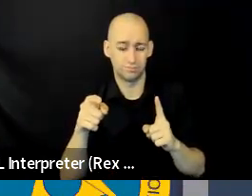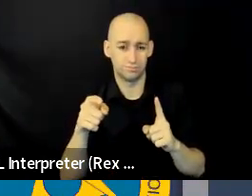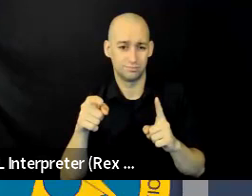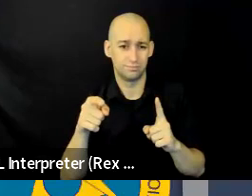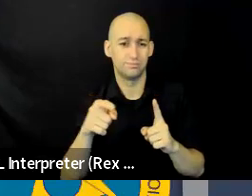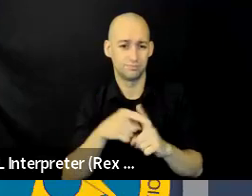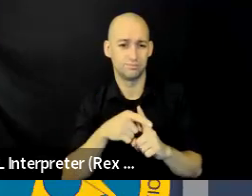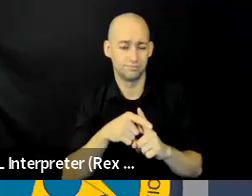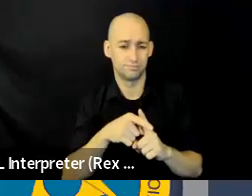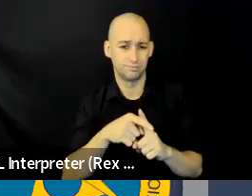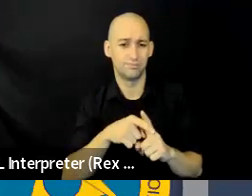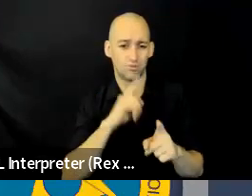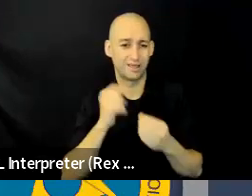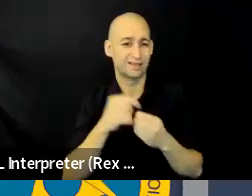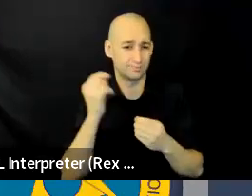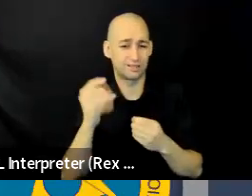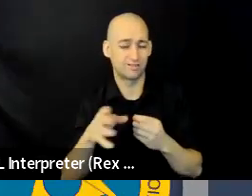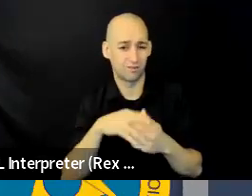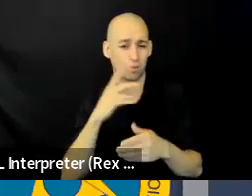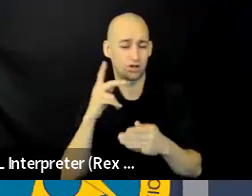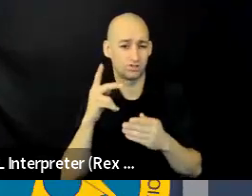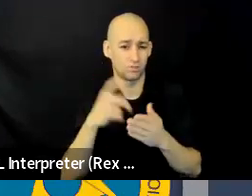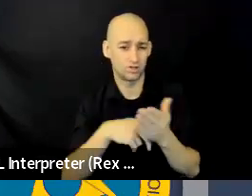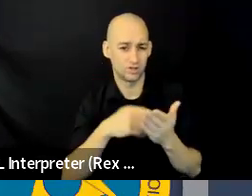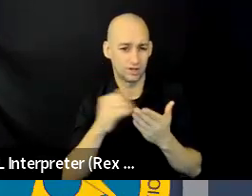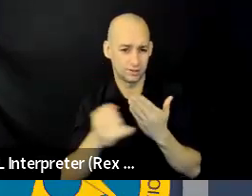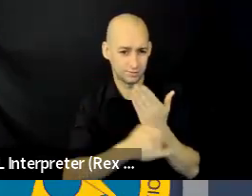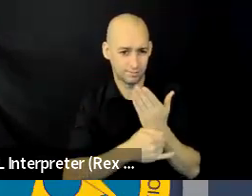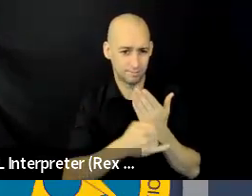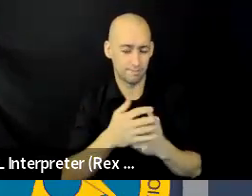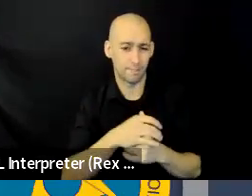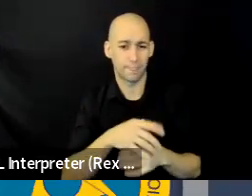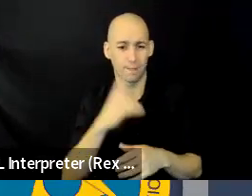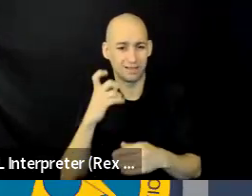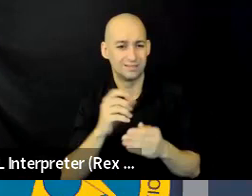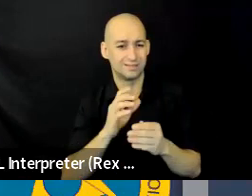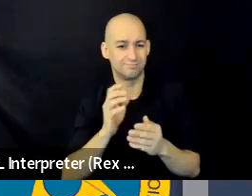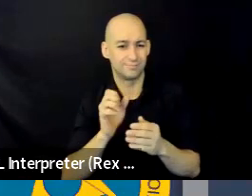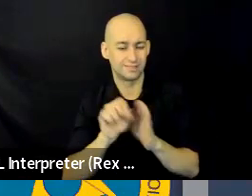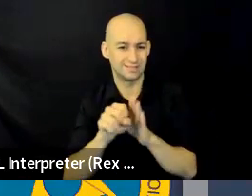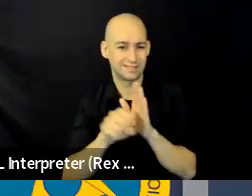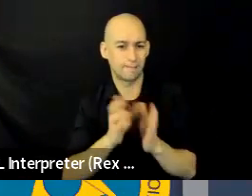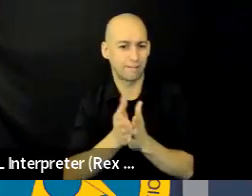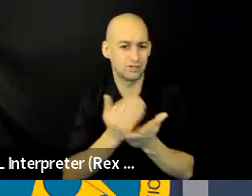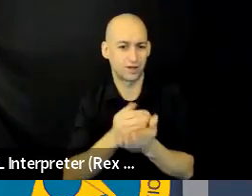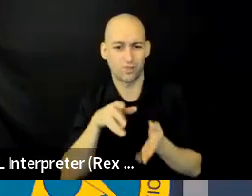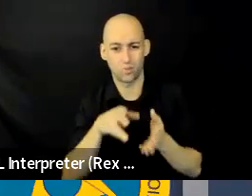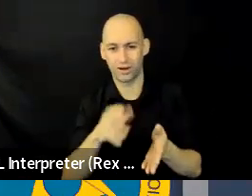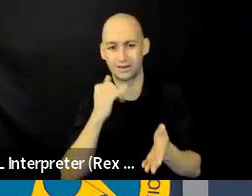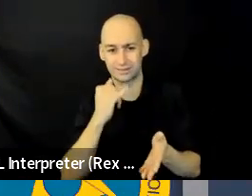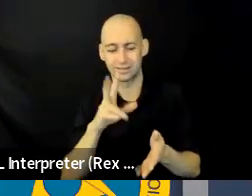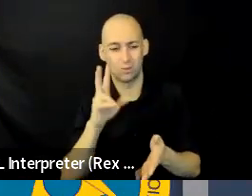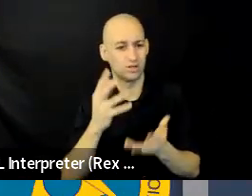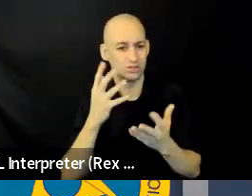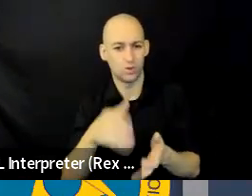just extraordinarily expensive project for you guys with the state budget the way it is, that we didn't